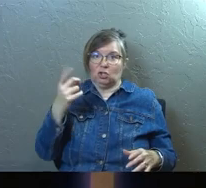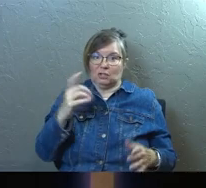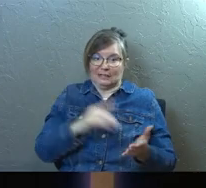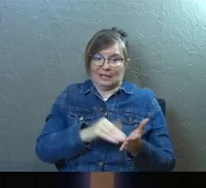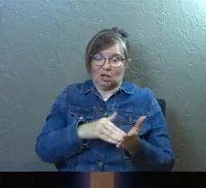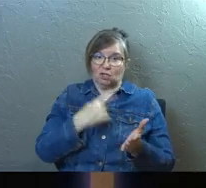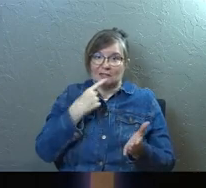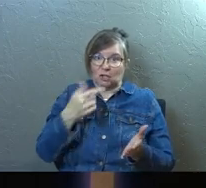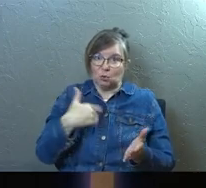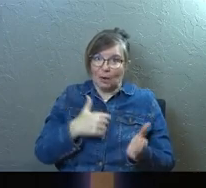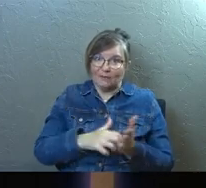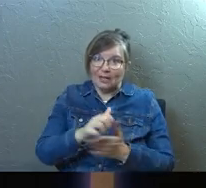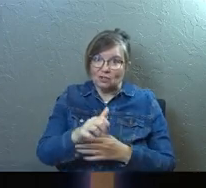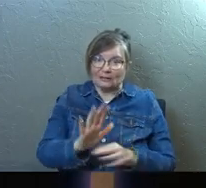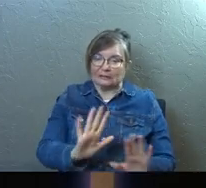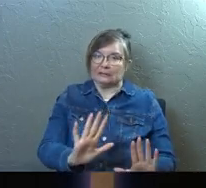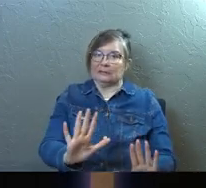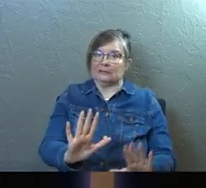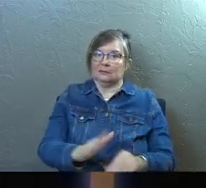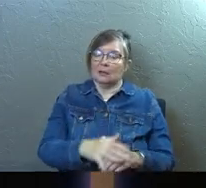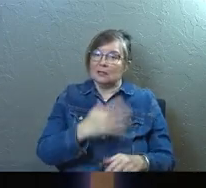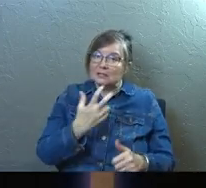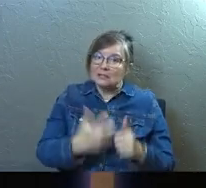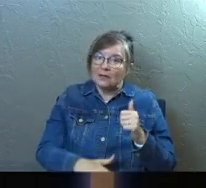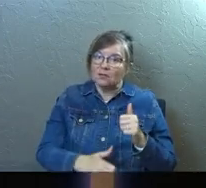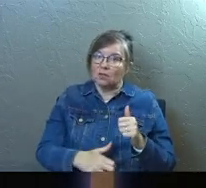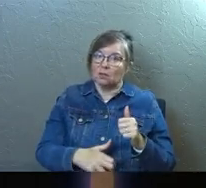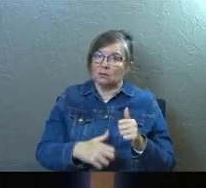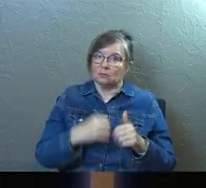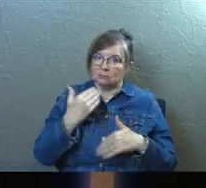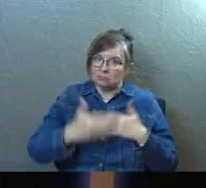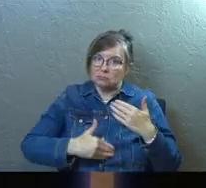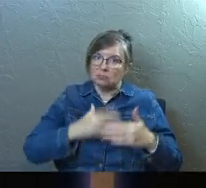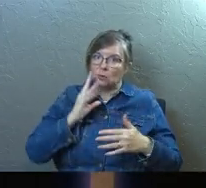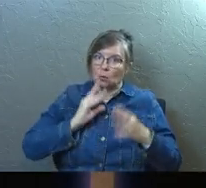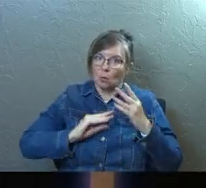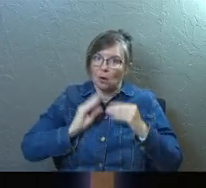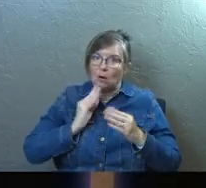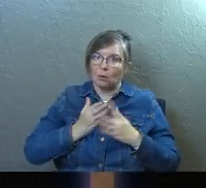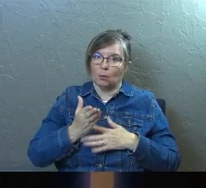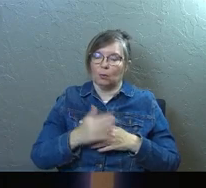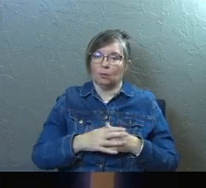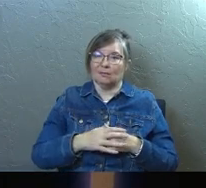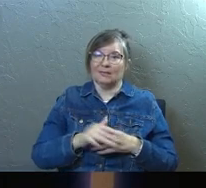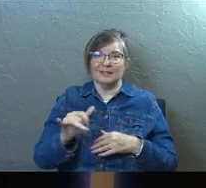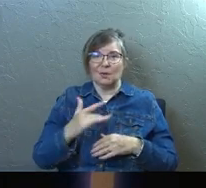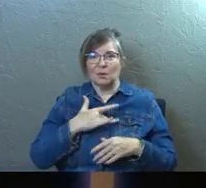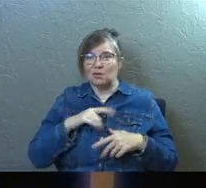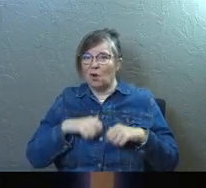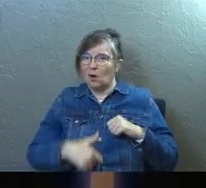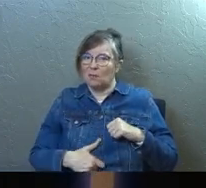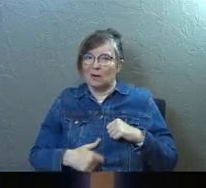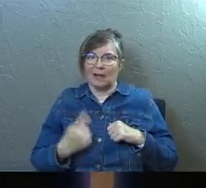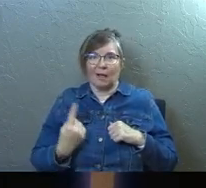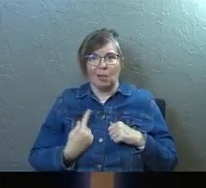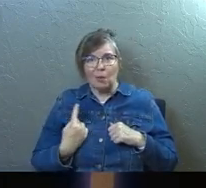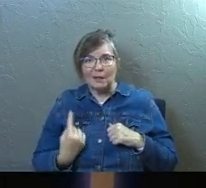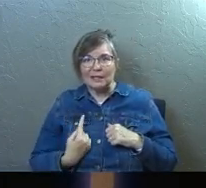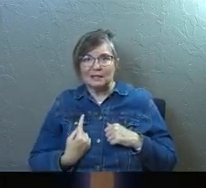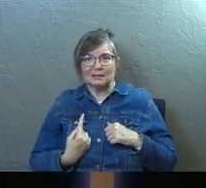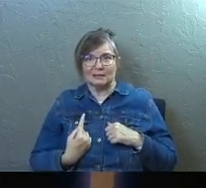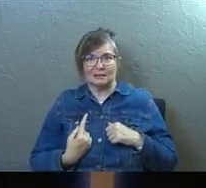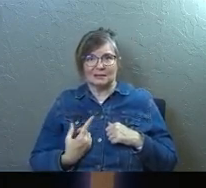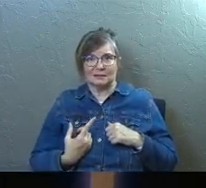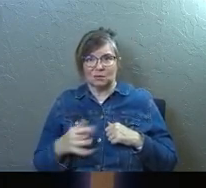doctor say. And it's difficult to walk through. So is heartbreak and loneliness.